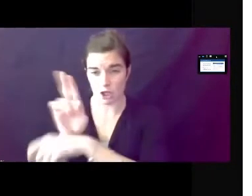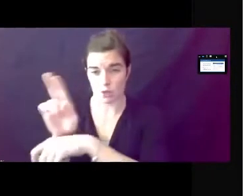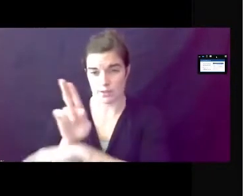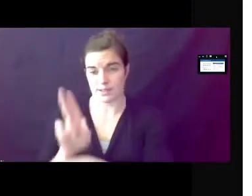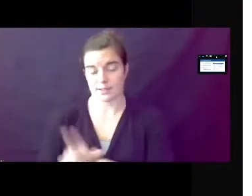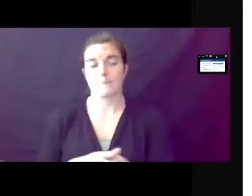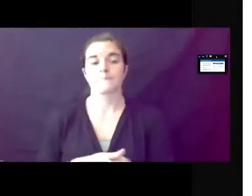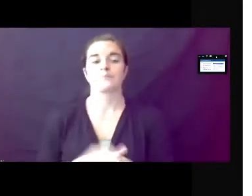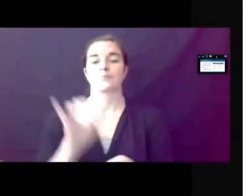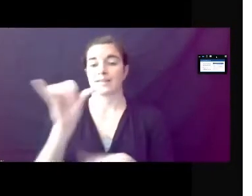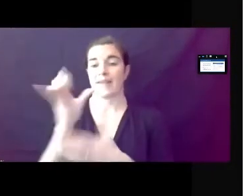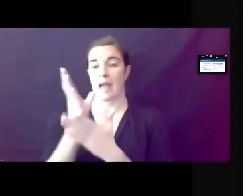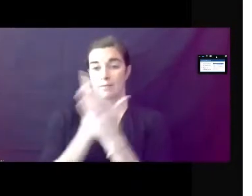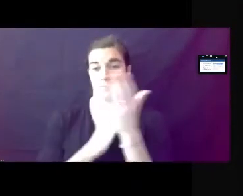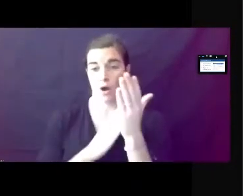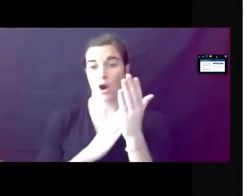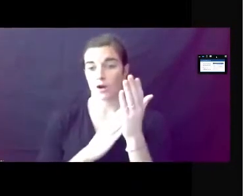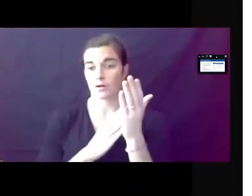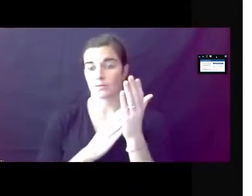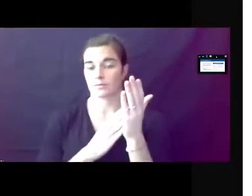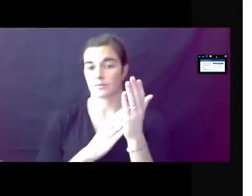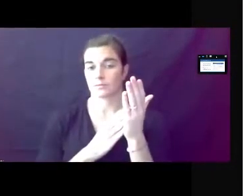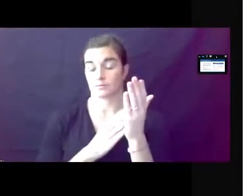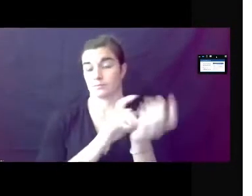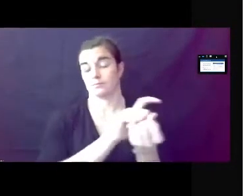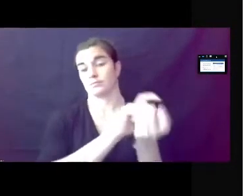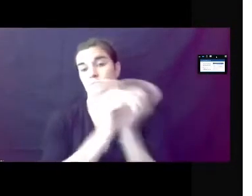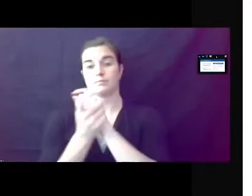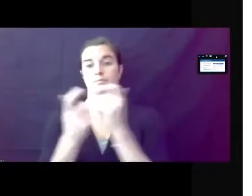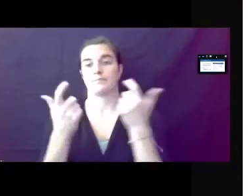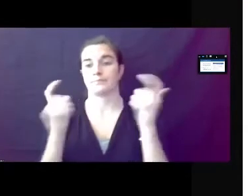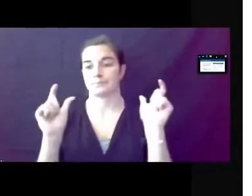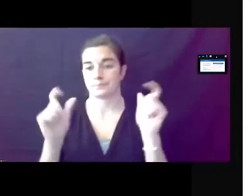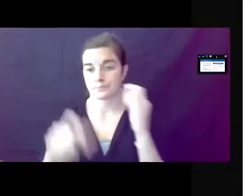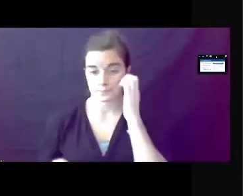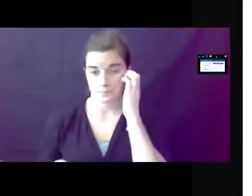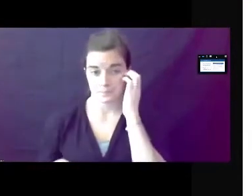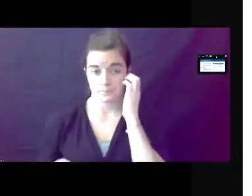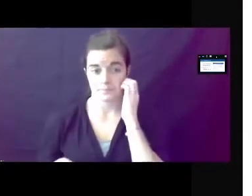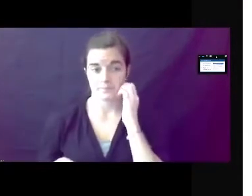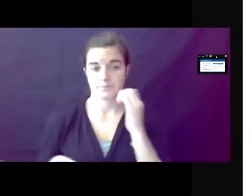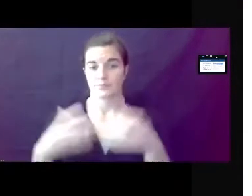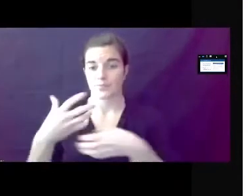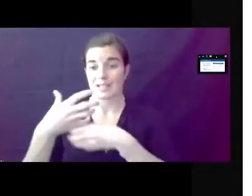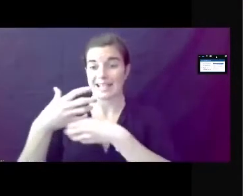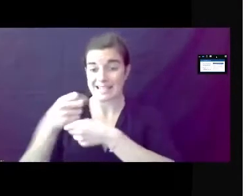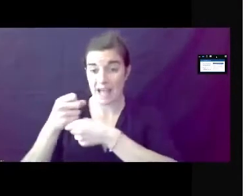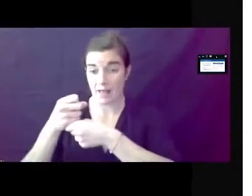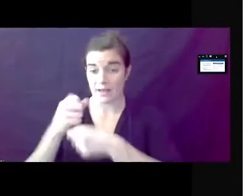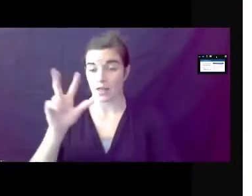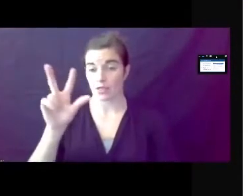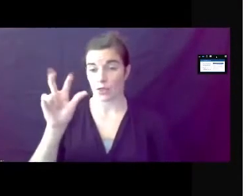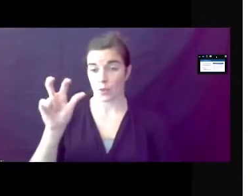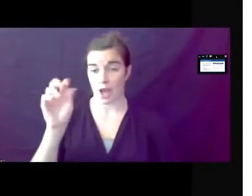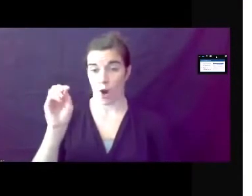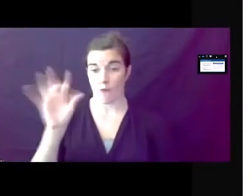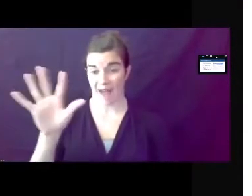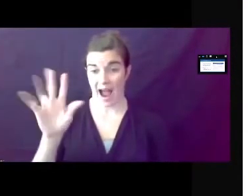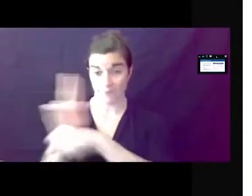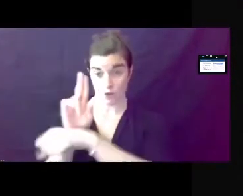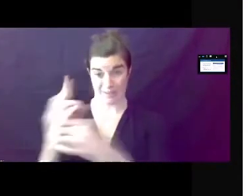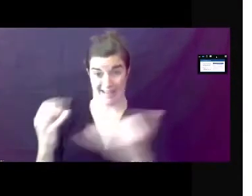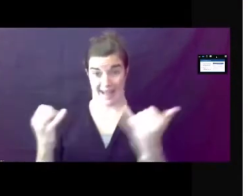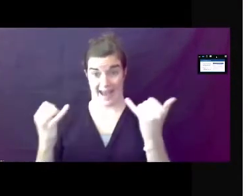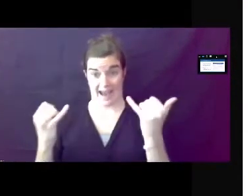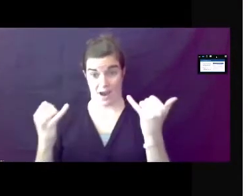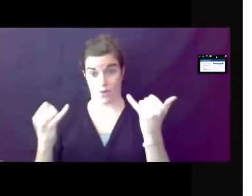This section has been streamlined considerably. It consolidates the 305 uses we currently have